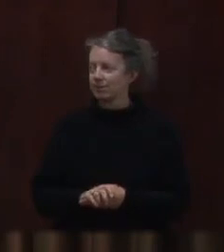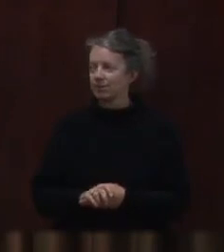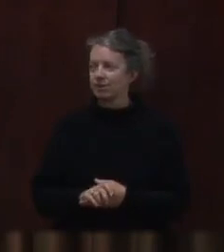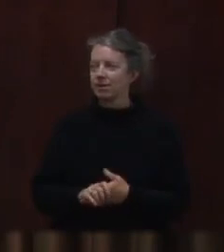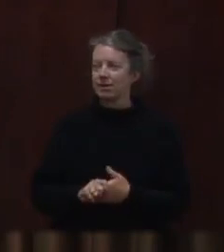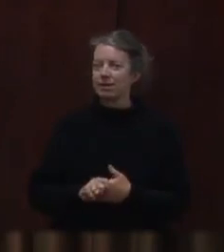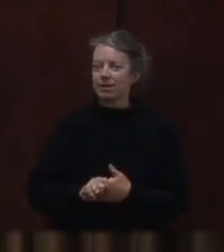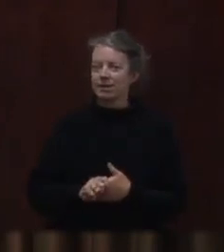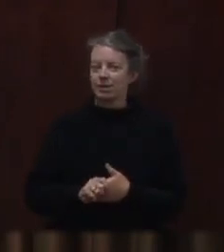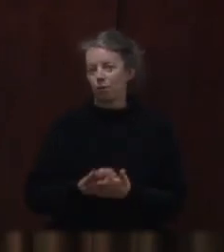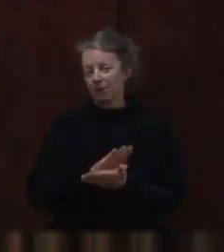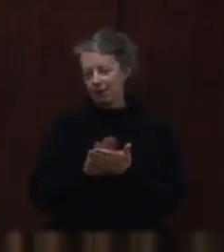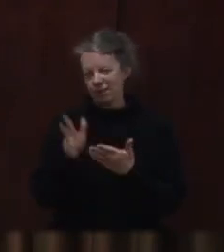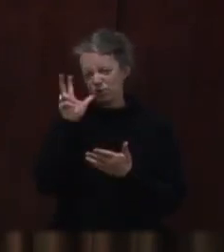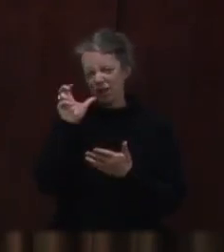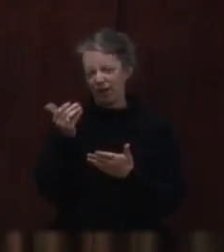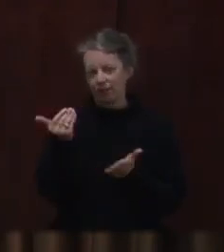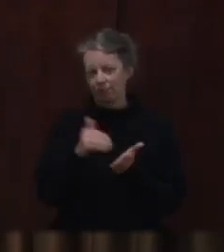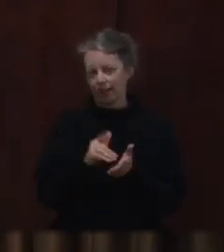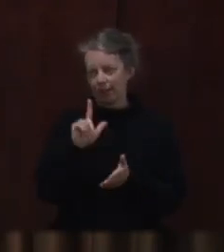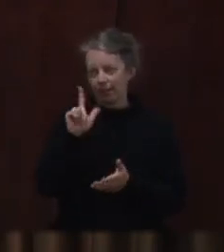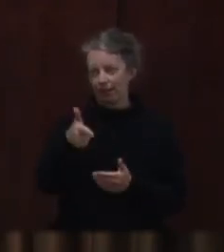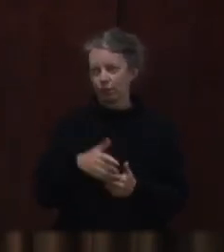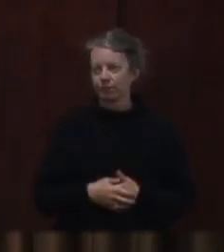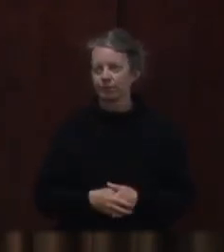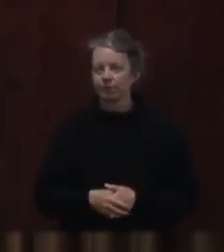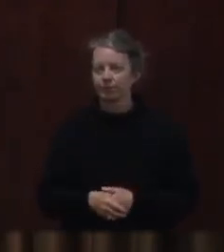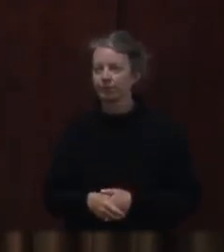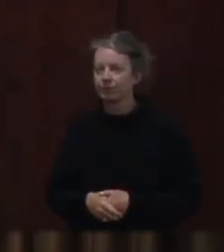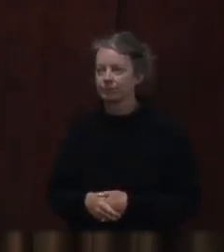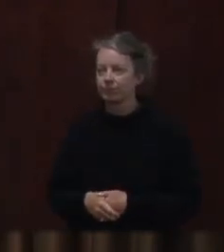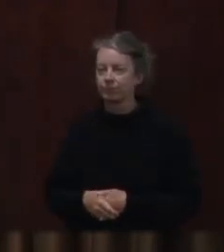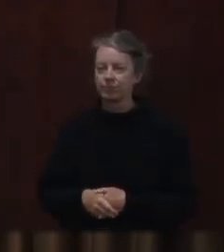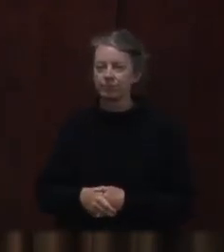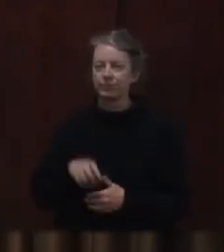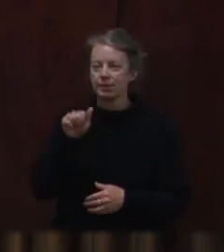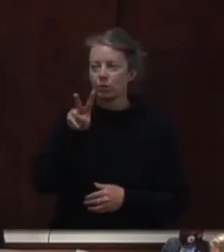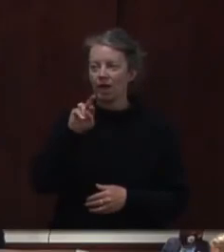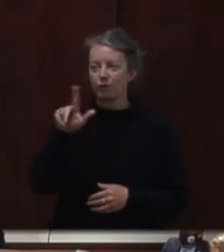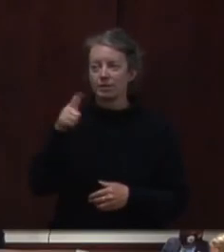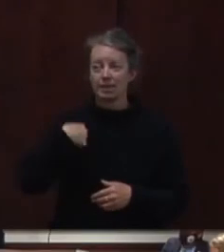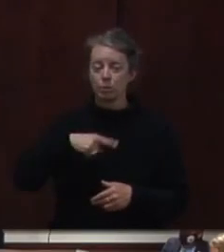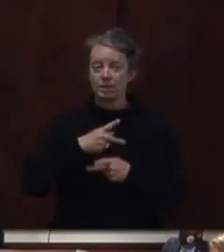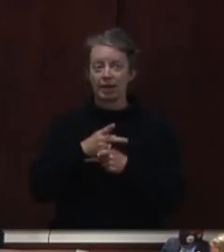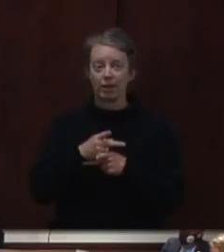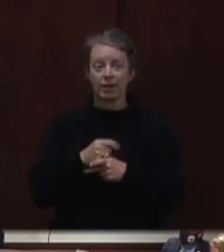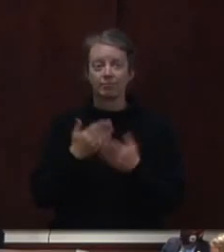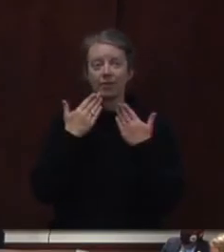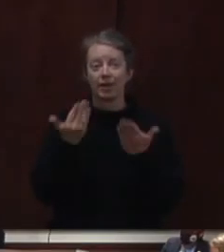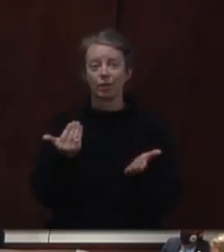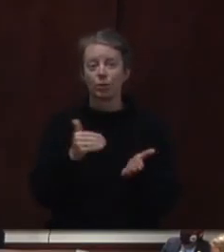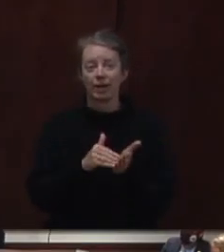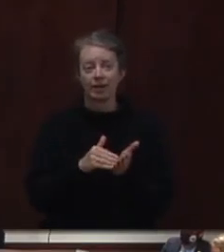where folks are on that. Thank you. All right. I'm sorry. Okay, great. Thank you. All right. Thank you again,